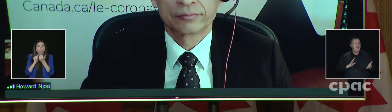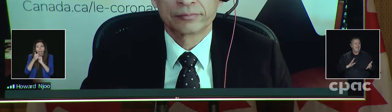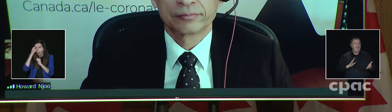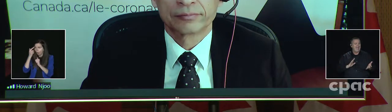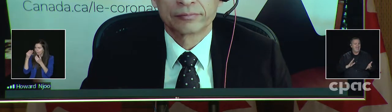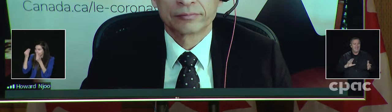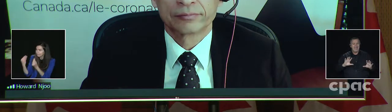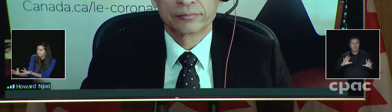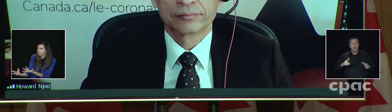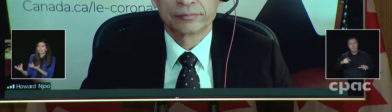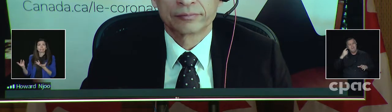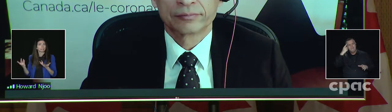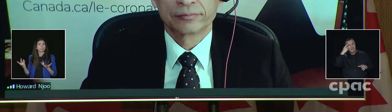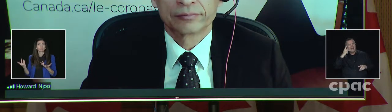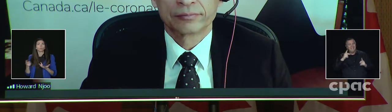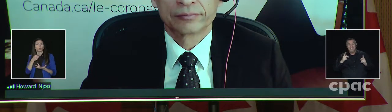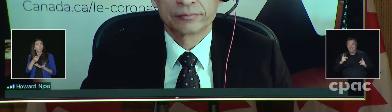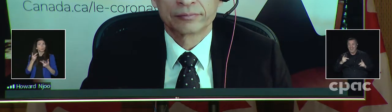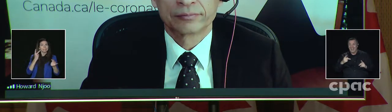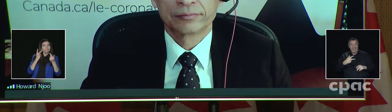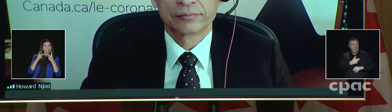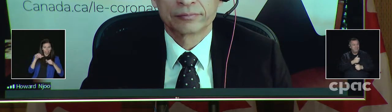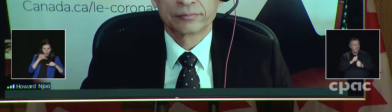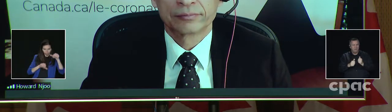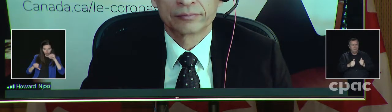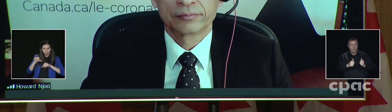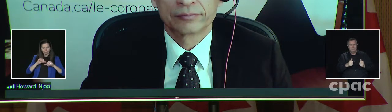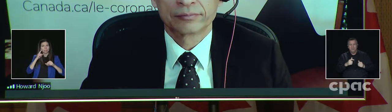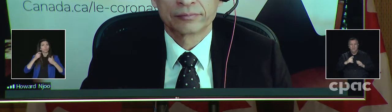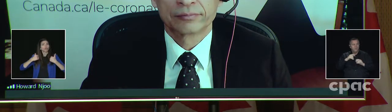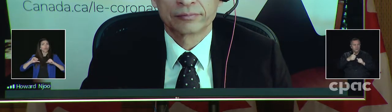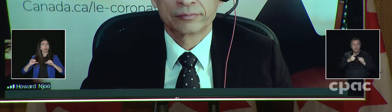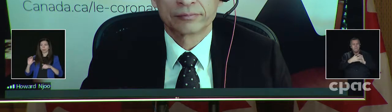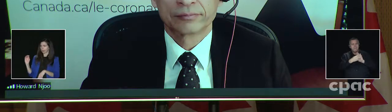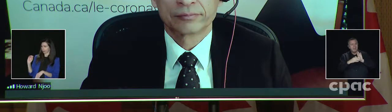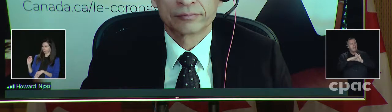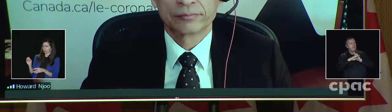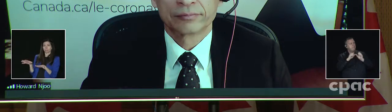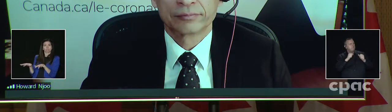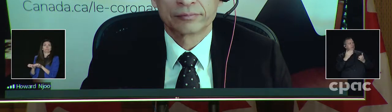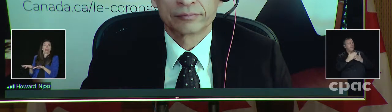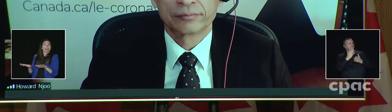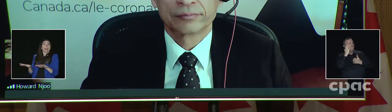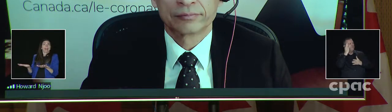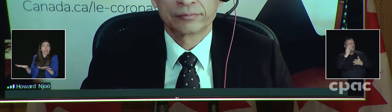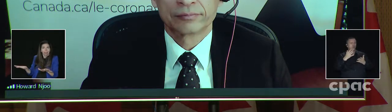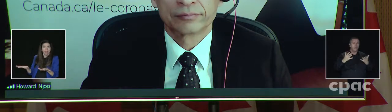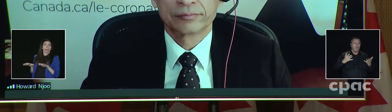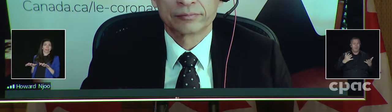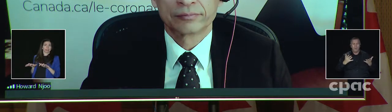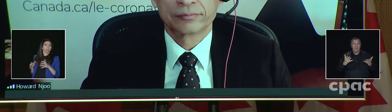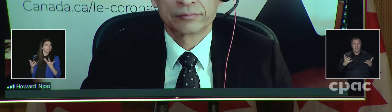at the curves and how you're trying to stop Omicron from taking hold here in Canada?